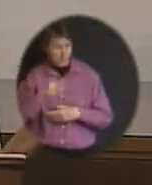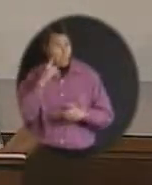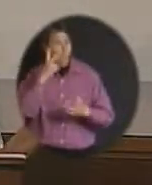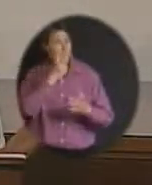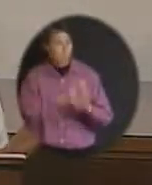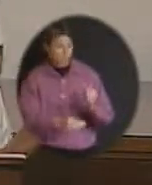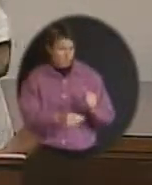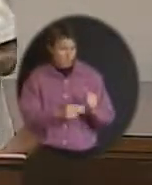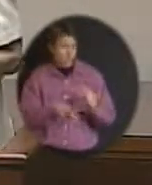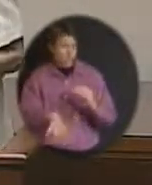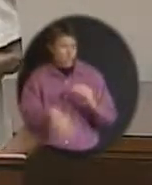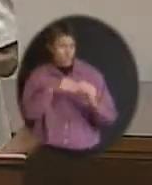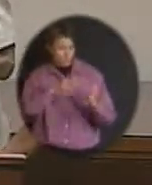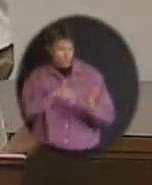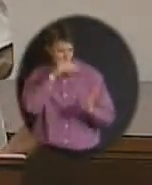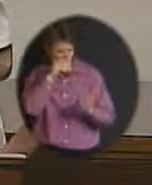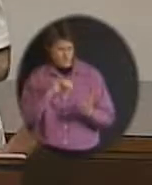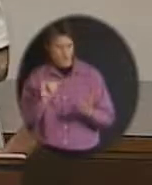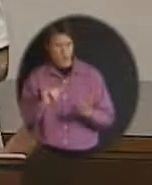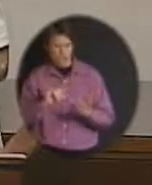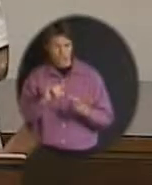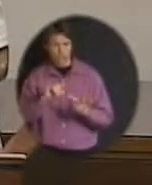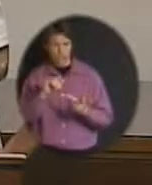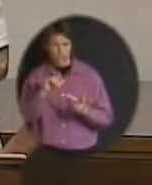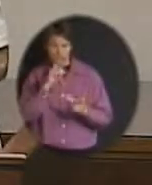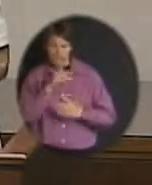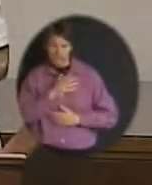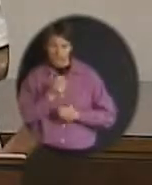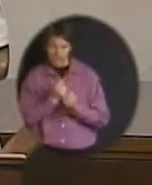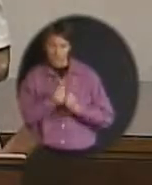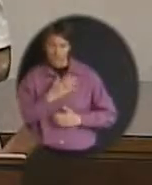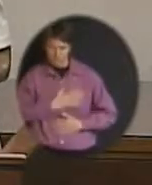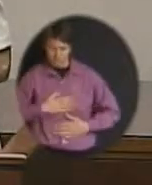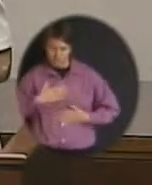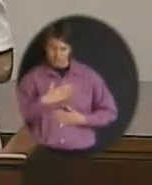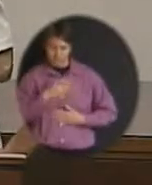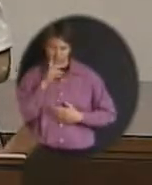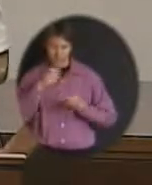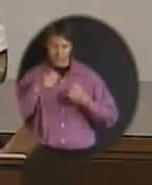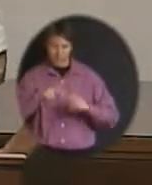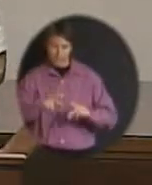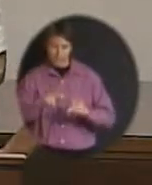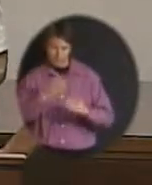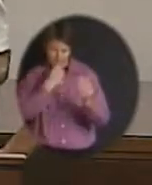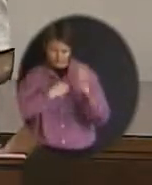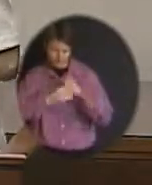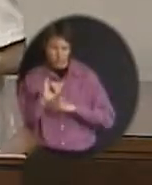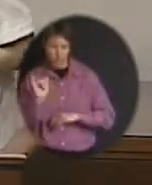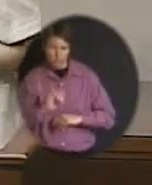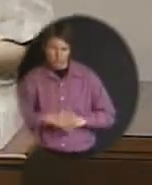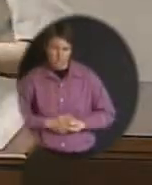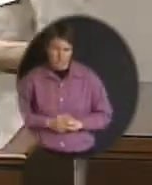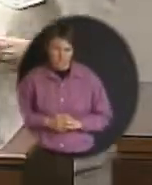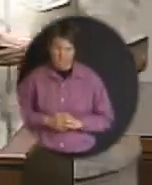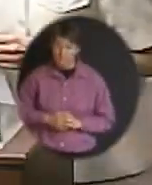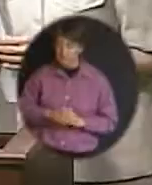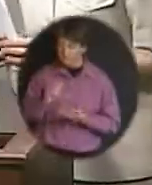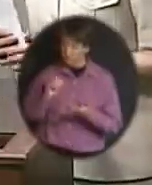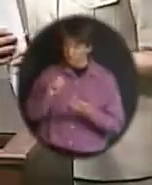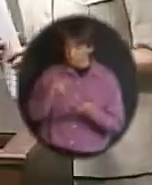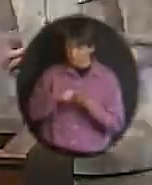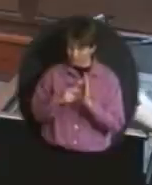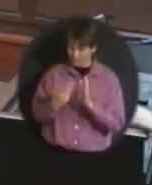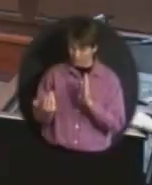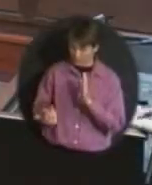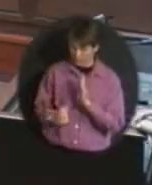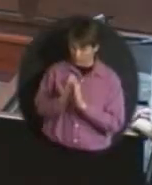learning, and in this case, everyone is very, very pleased about the opportunity for some meals as well. So this is a new